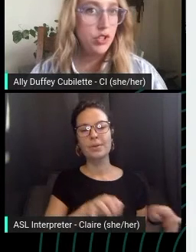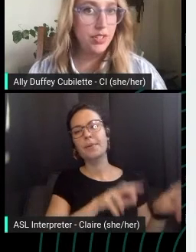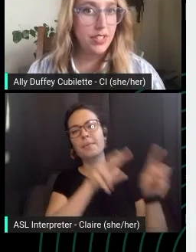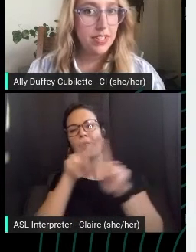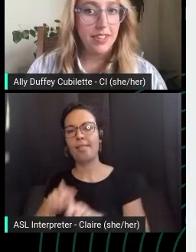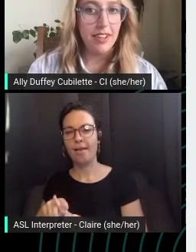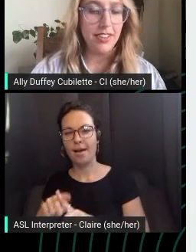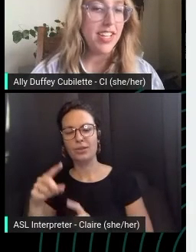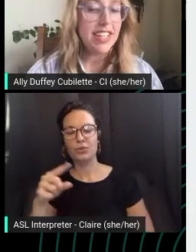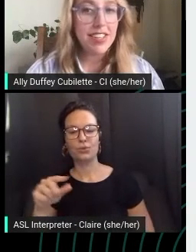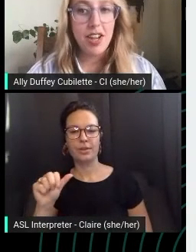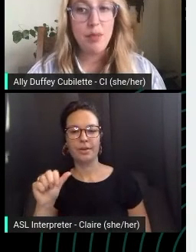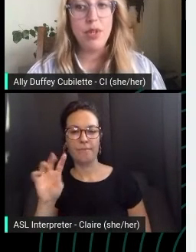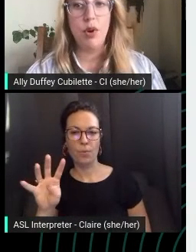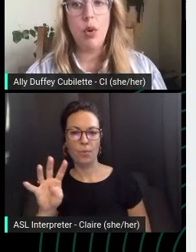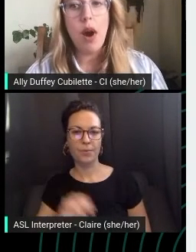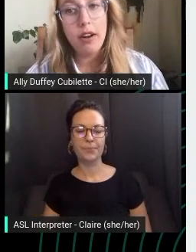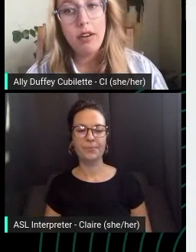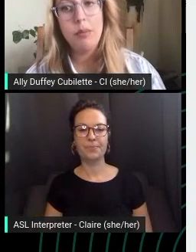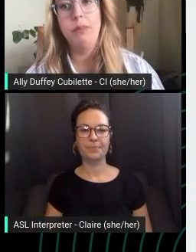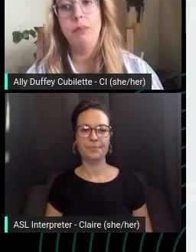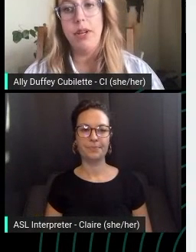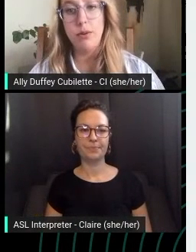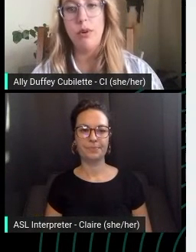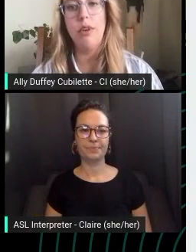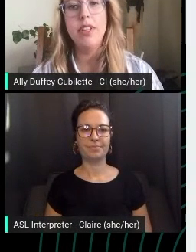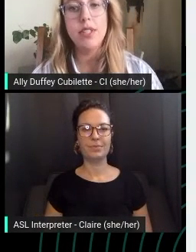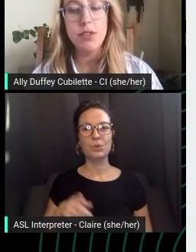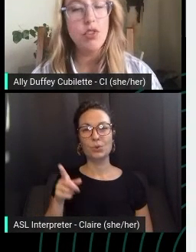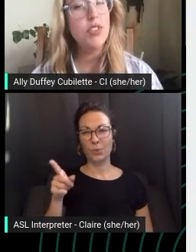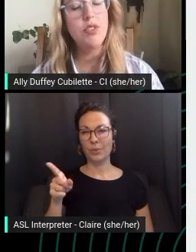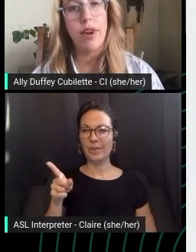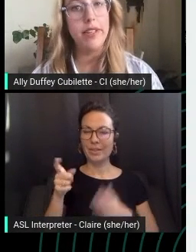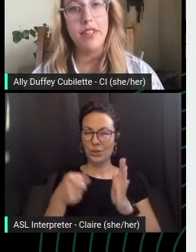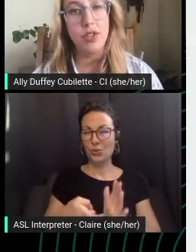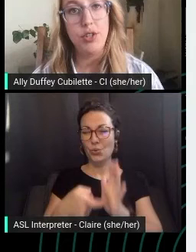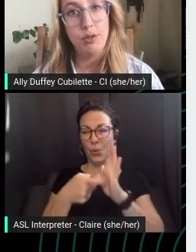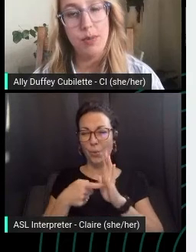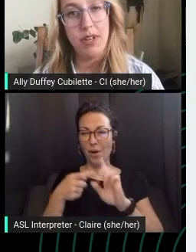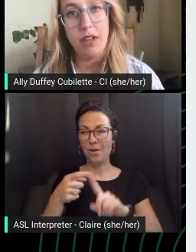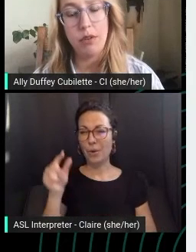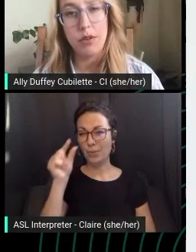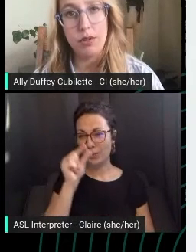As I mentioned, taking this step is required by Google. It's also just the right